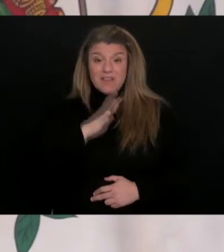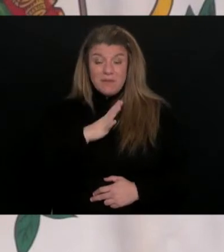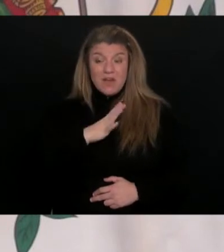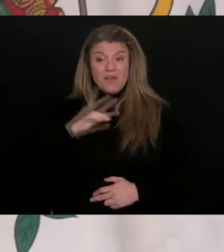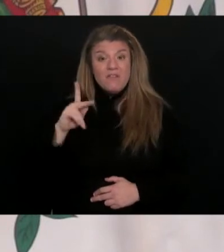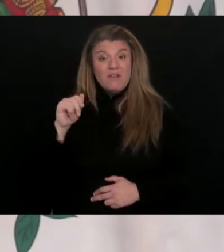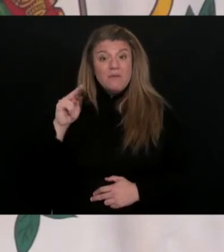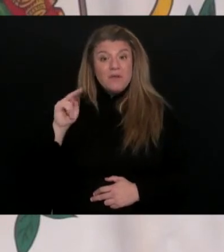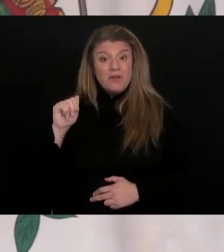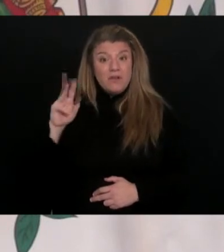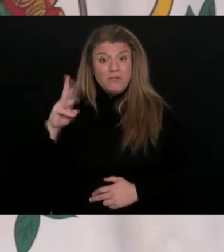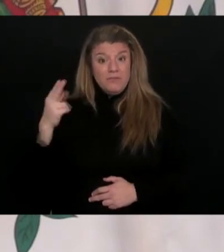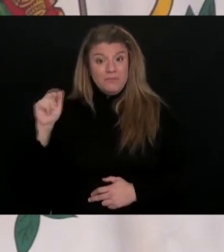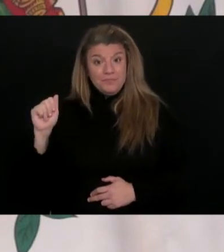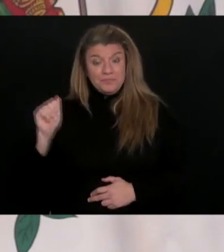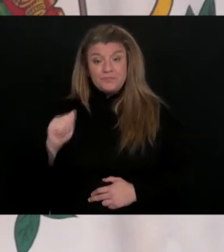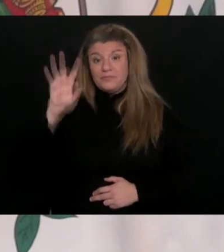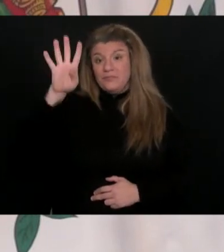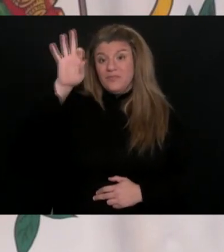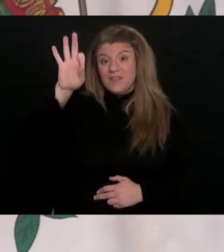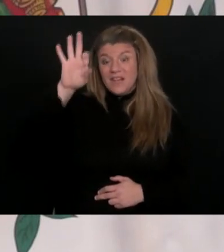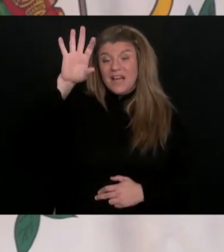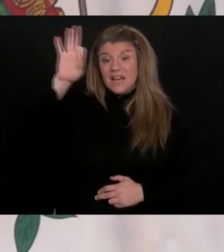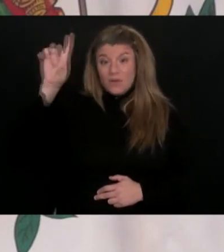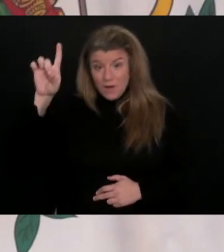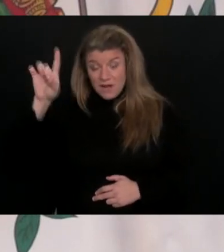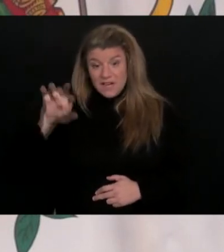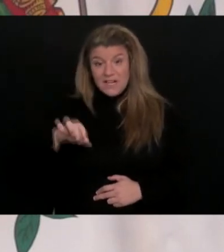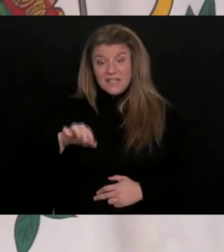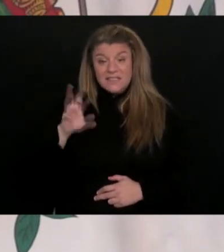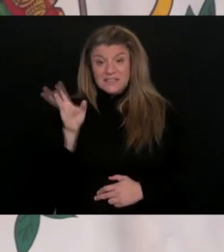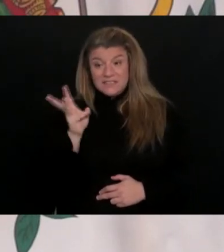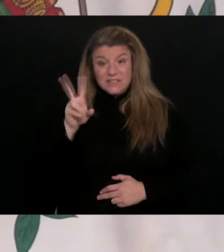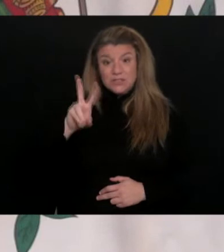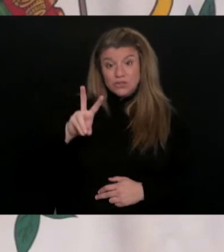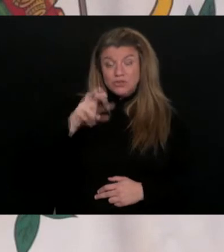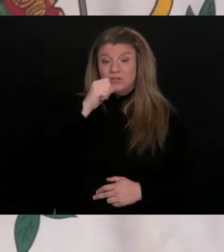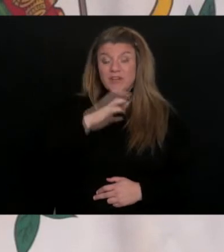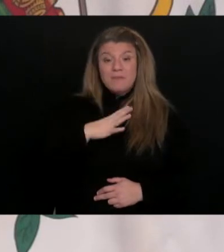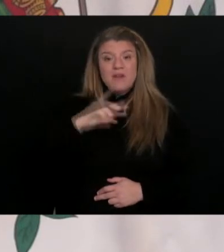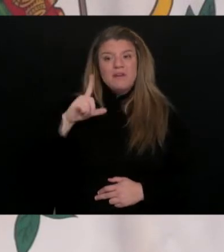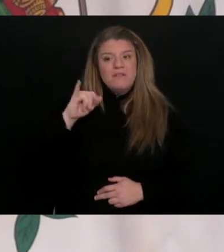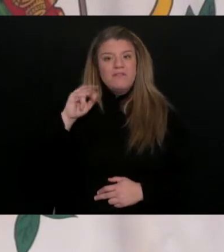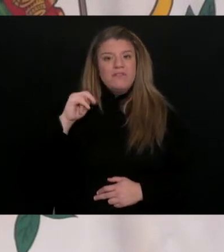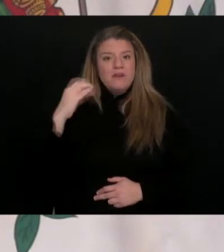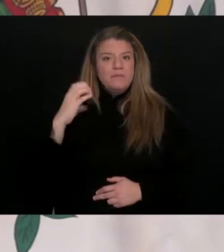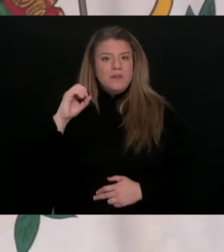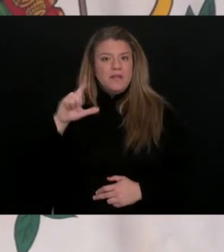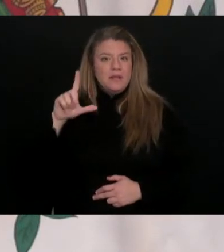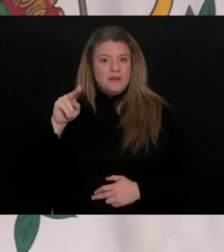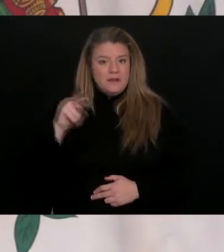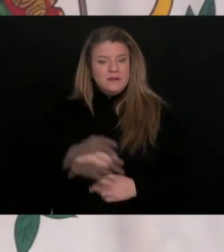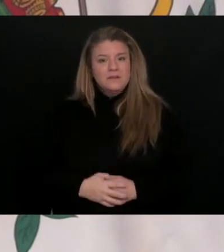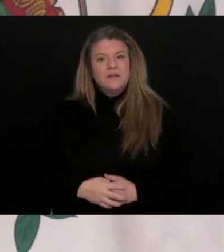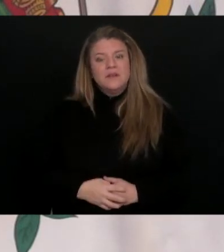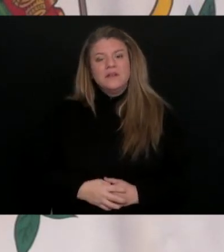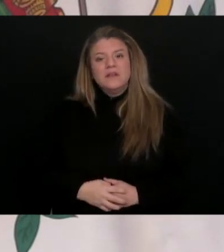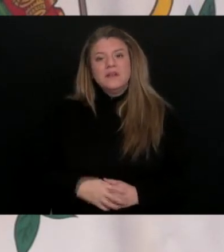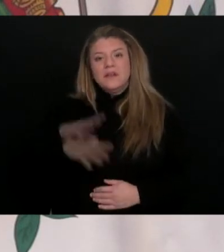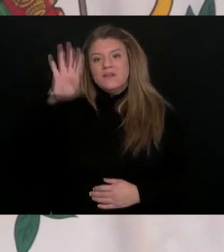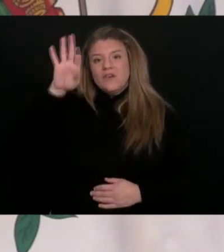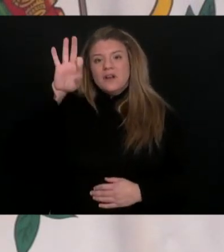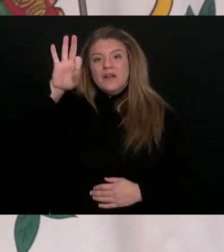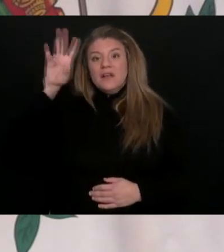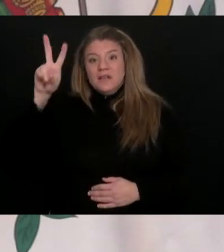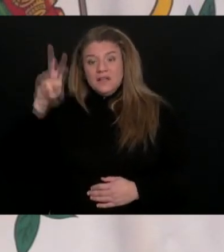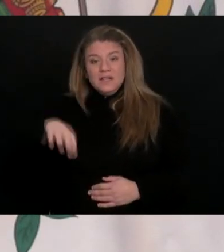from Kanawha County. The 4,991st death, a 62-year-old female from Lincoln County. The 4,992nd